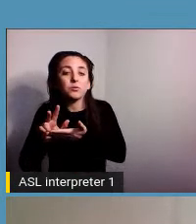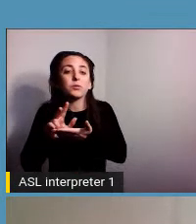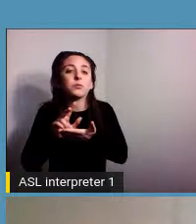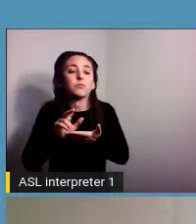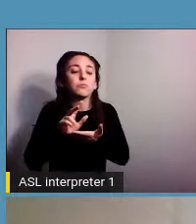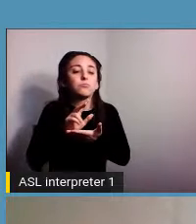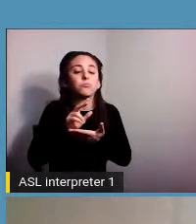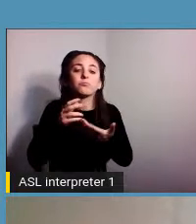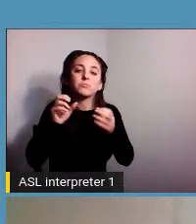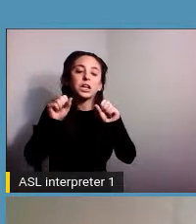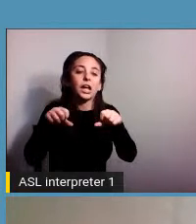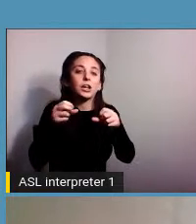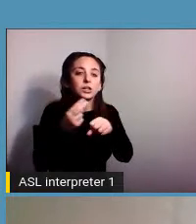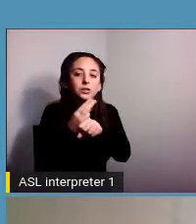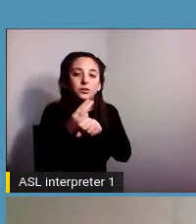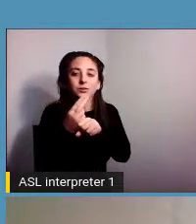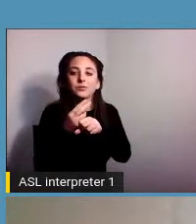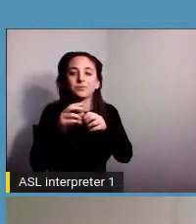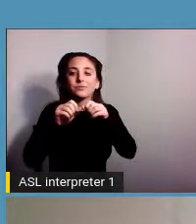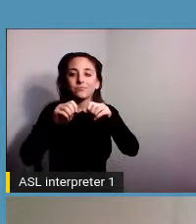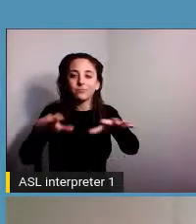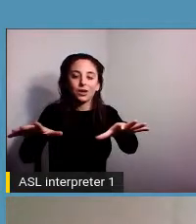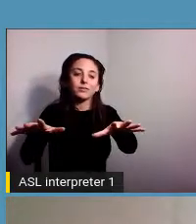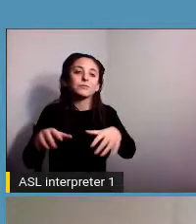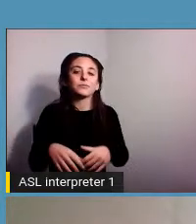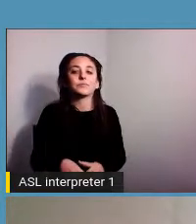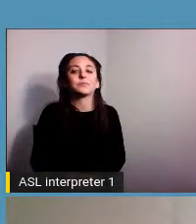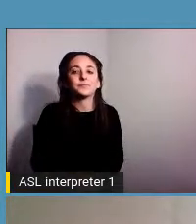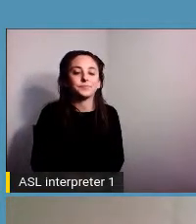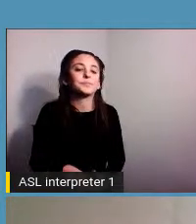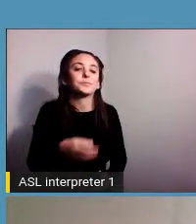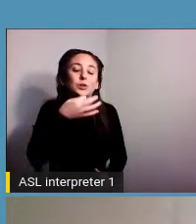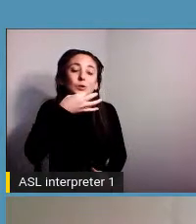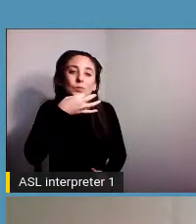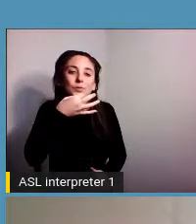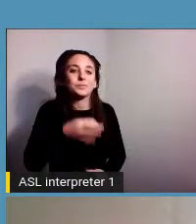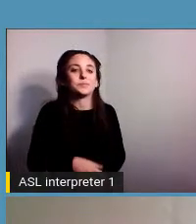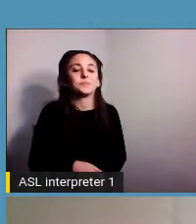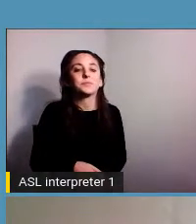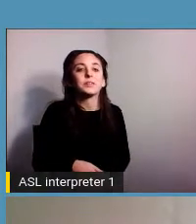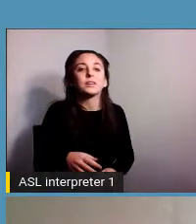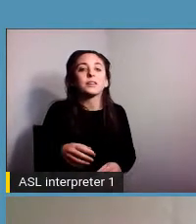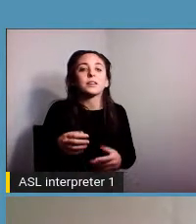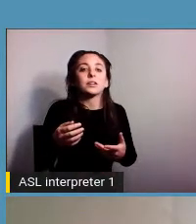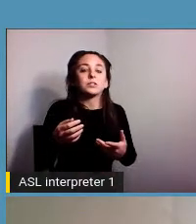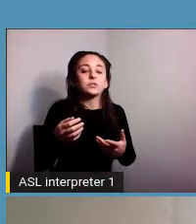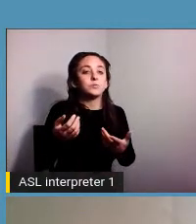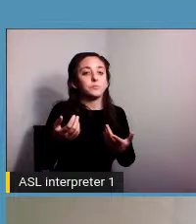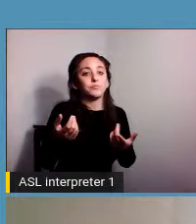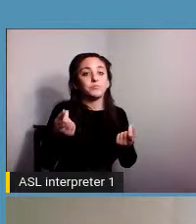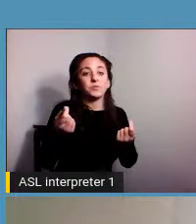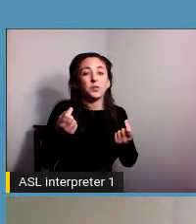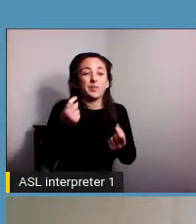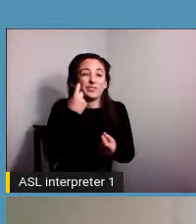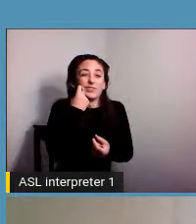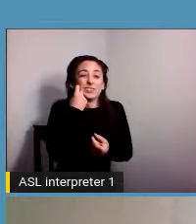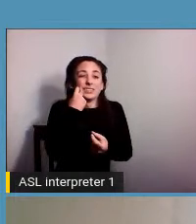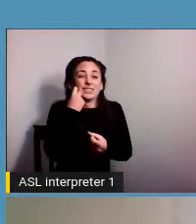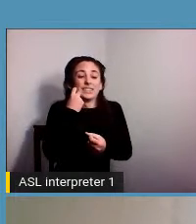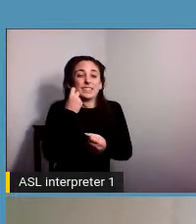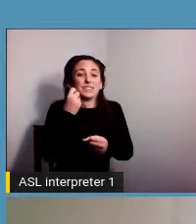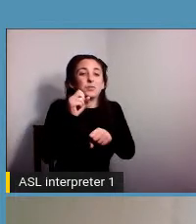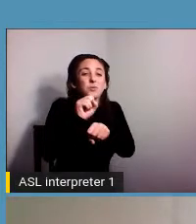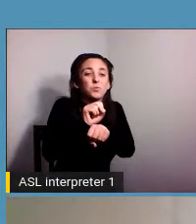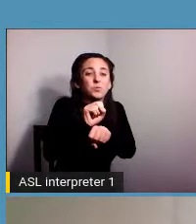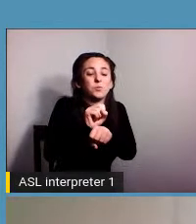We are very fortunate in that we've had funding from the National Endowment for the Humanities to do the most recent work on the